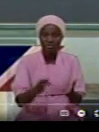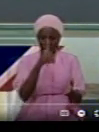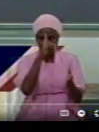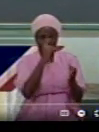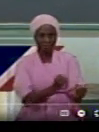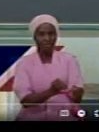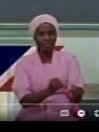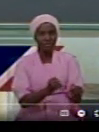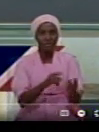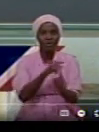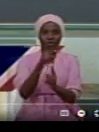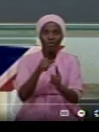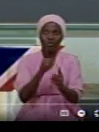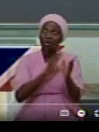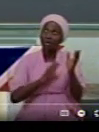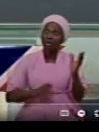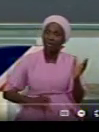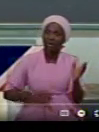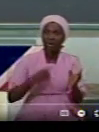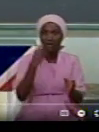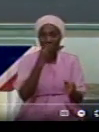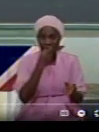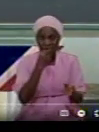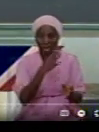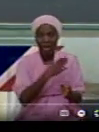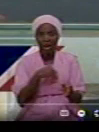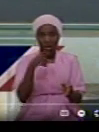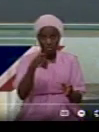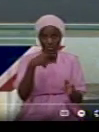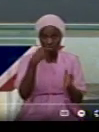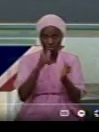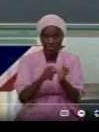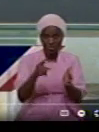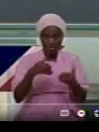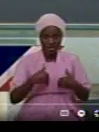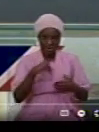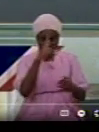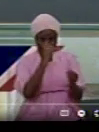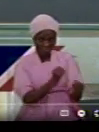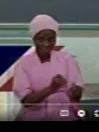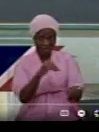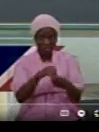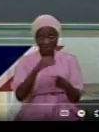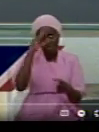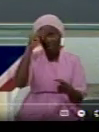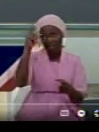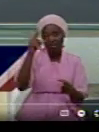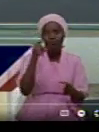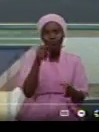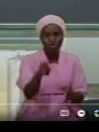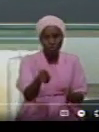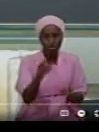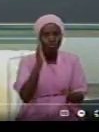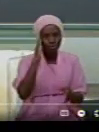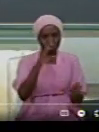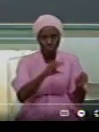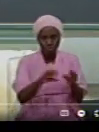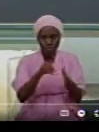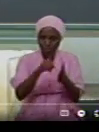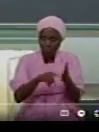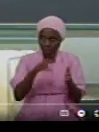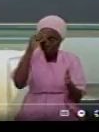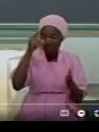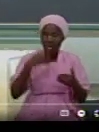speaks, and you say you have faith in him, you will do what he has said as the